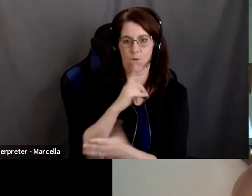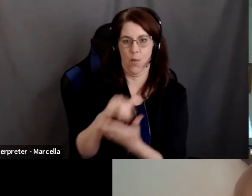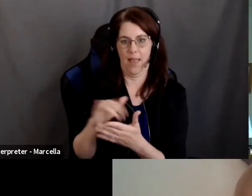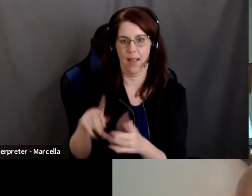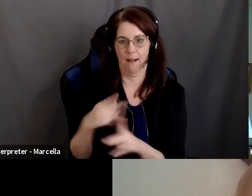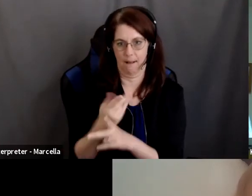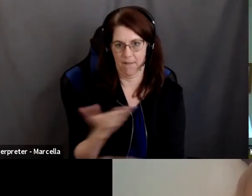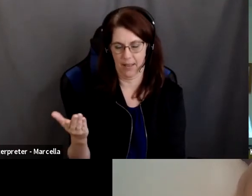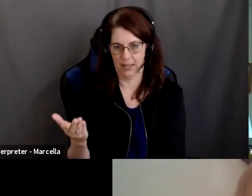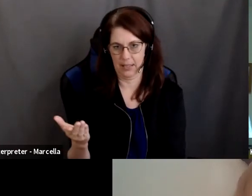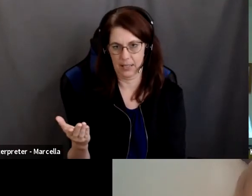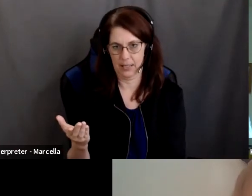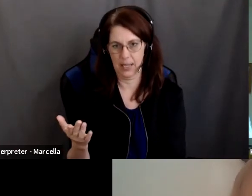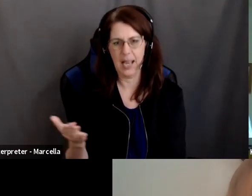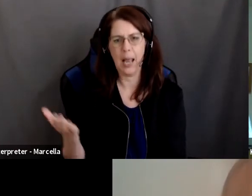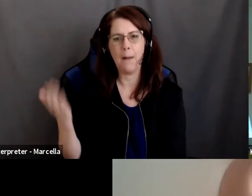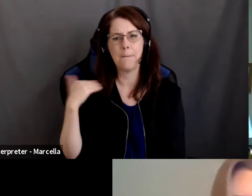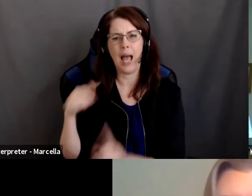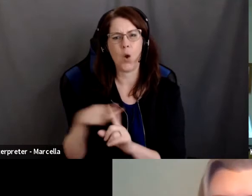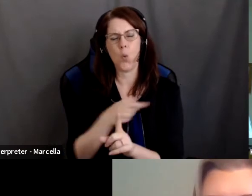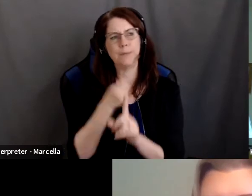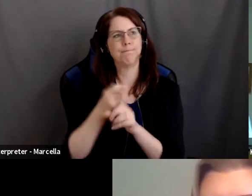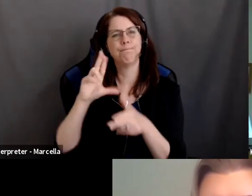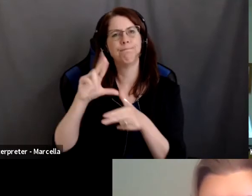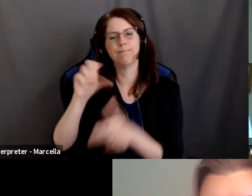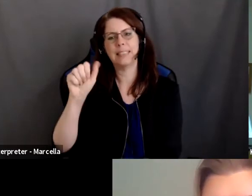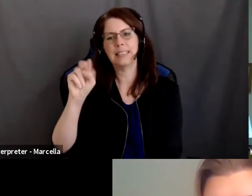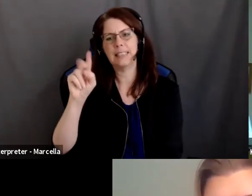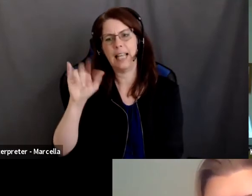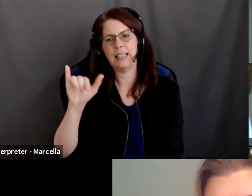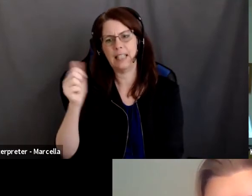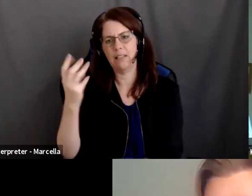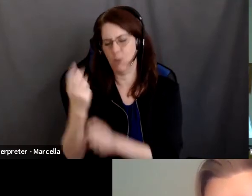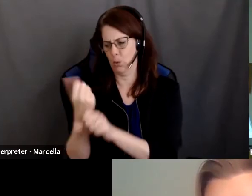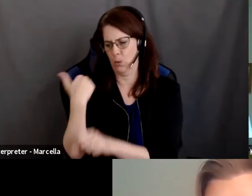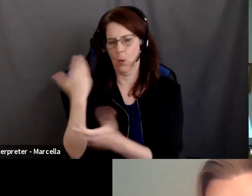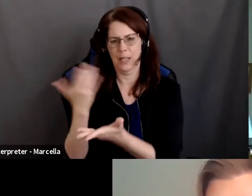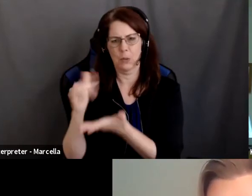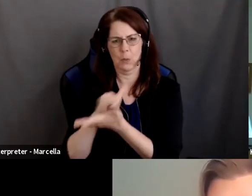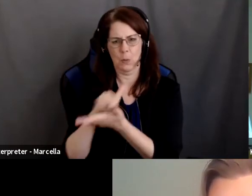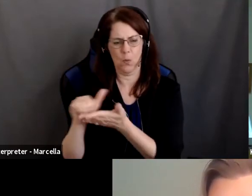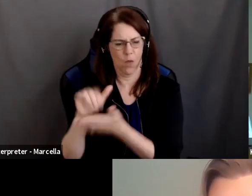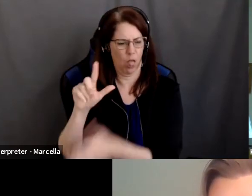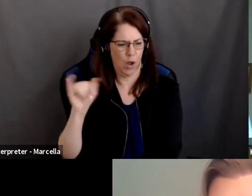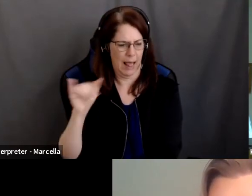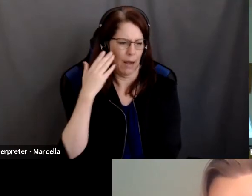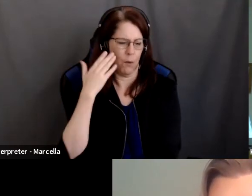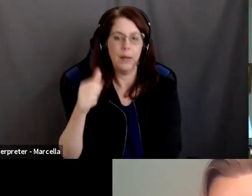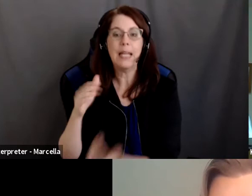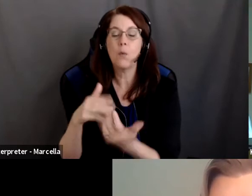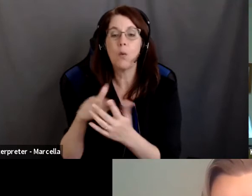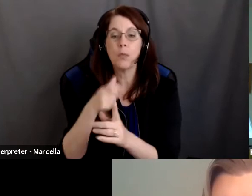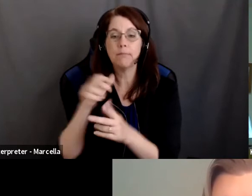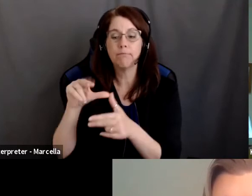Back when Sandy came through in New York, was it Long Island? Anyway, back when Sandy